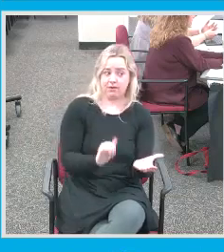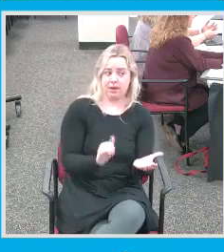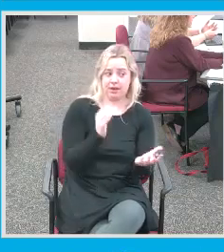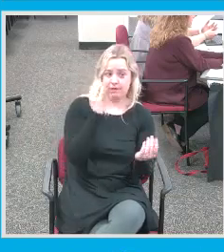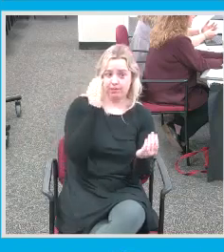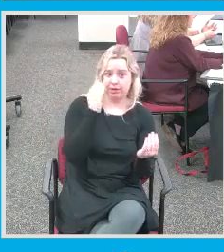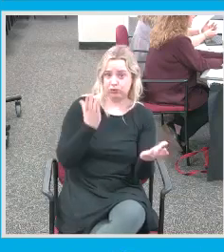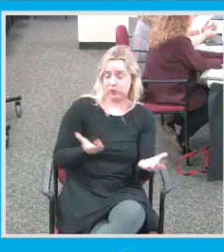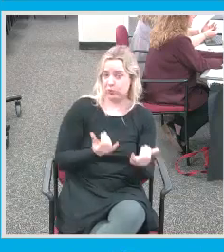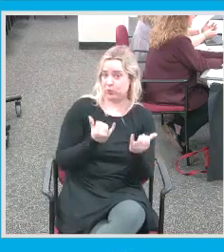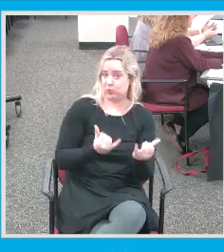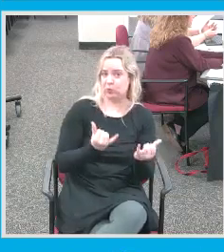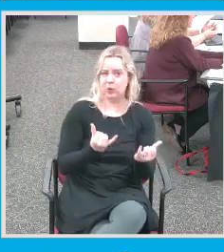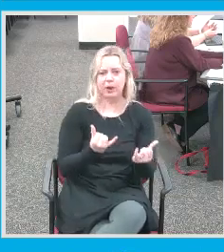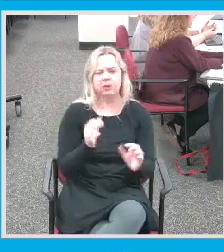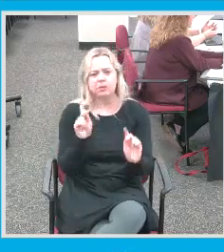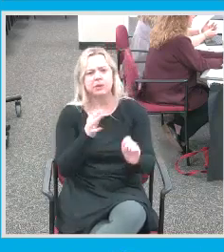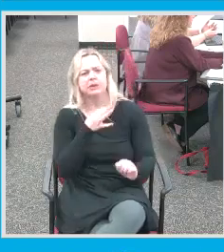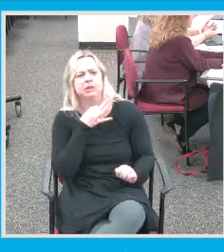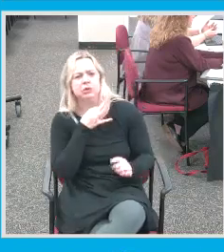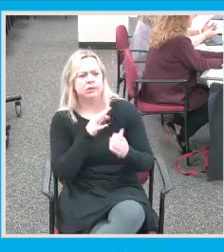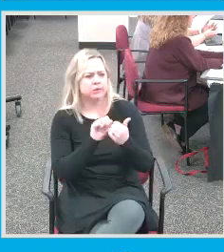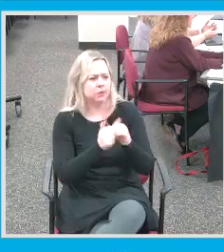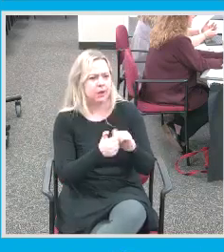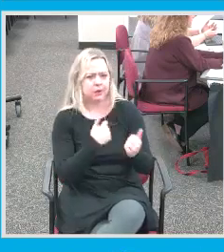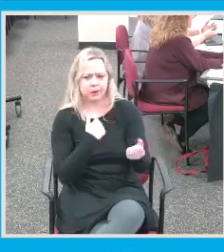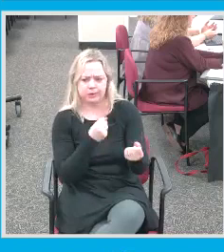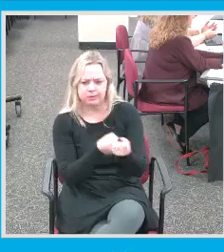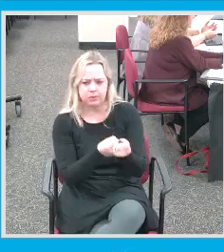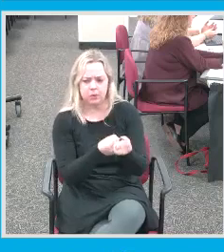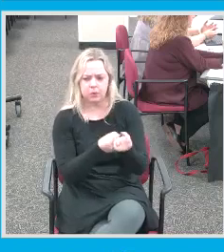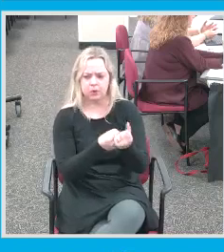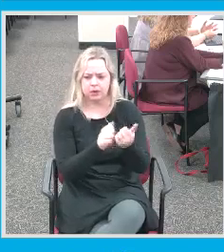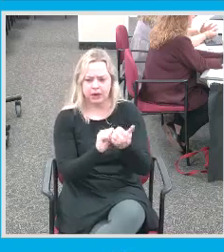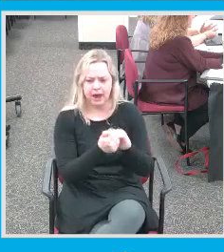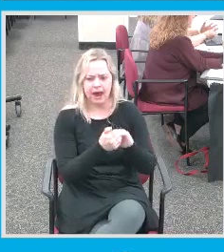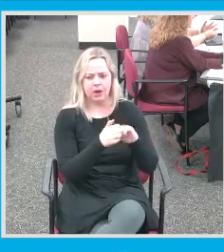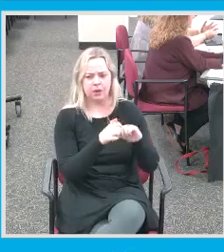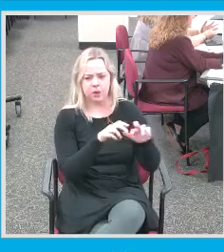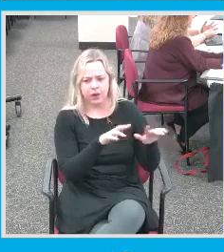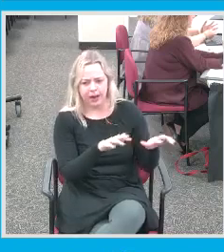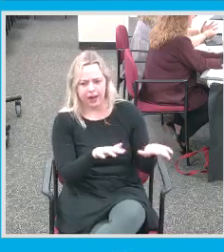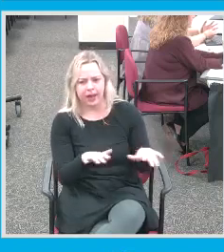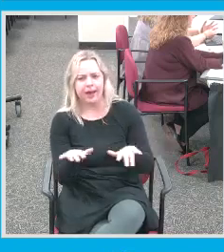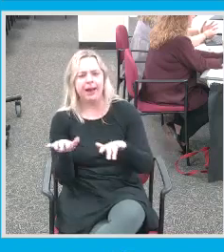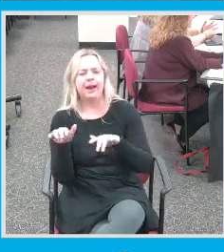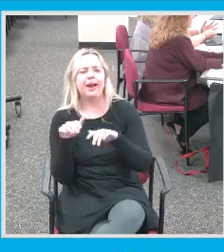in to align and to help us keep up with the momentum?